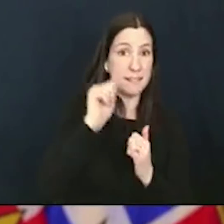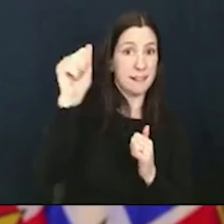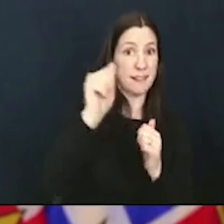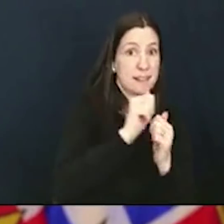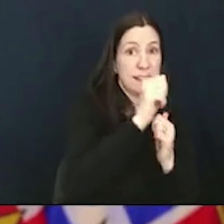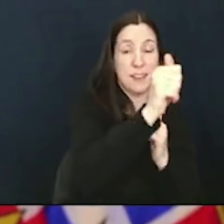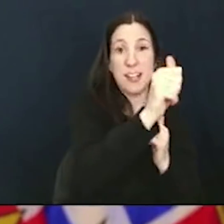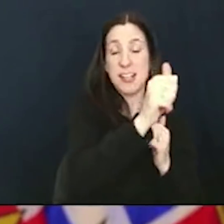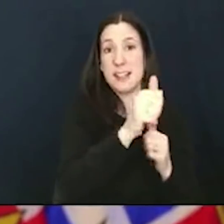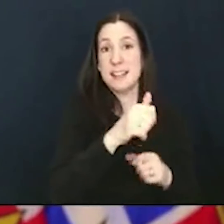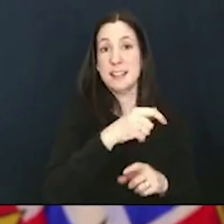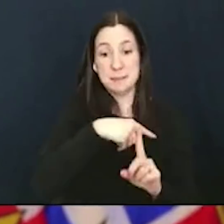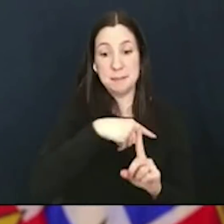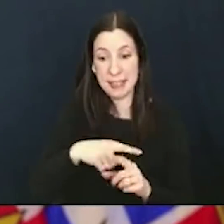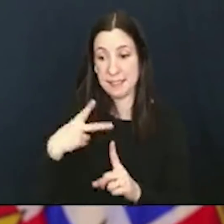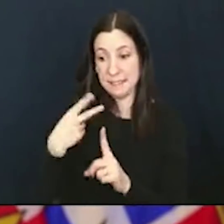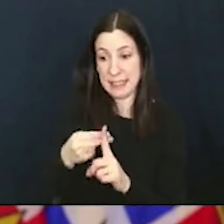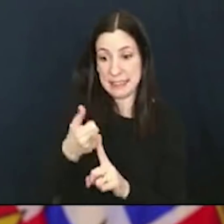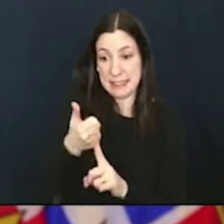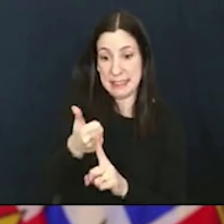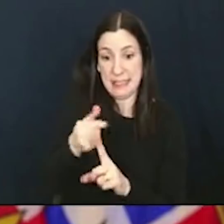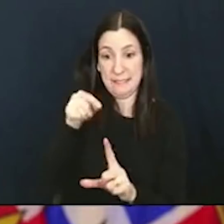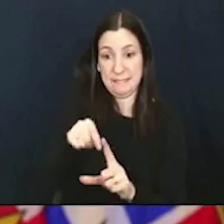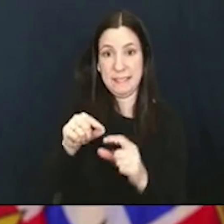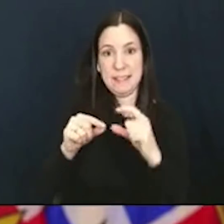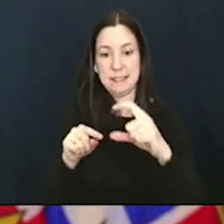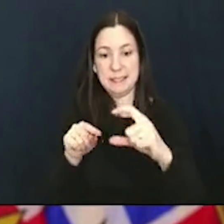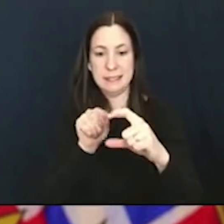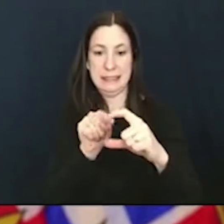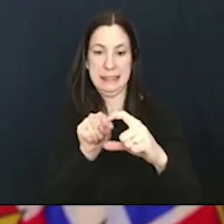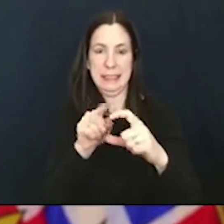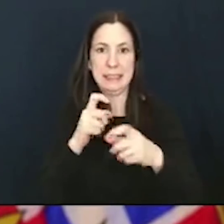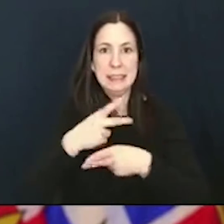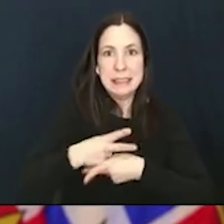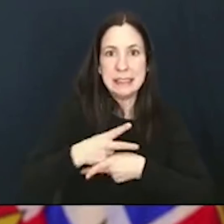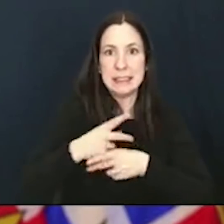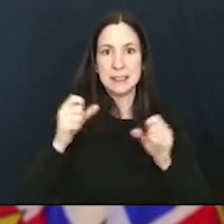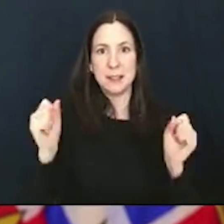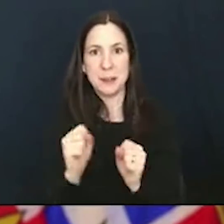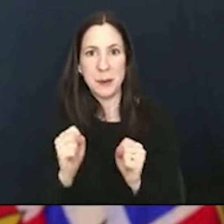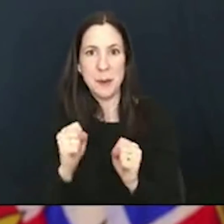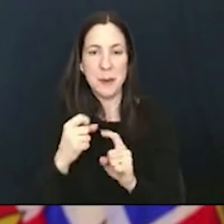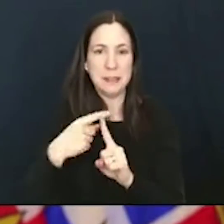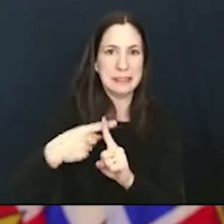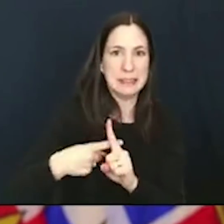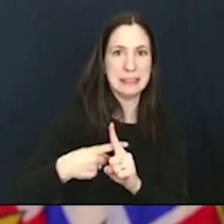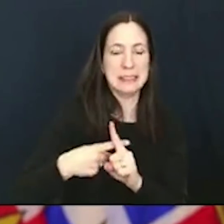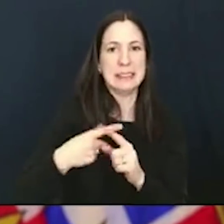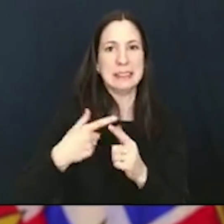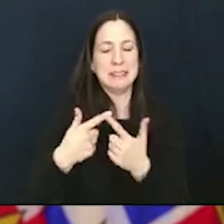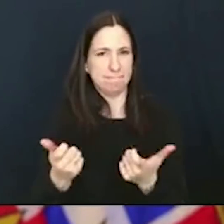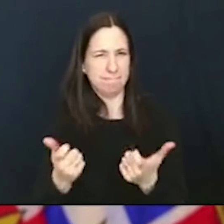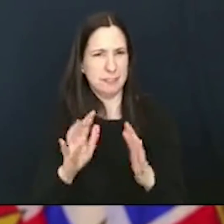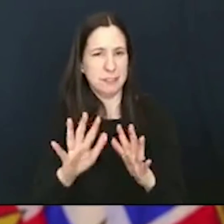So yes, we are looking at, those are some of the parameters that we've been planning towards in all